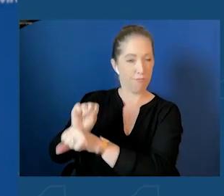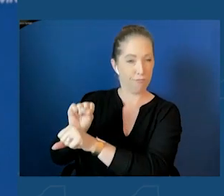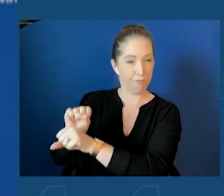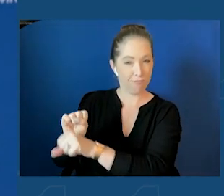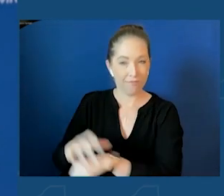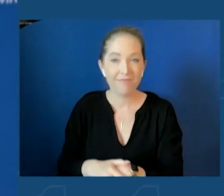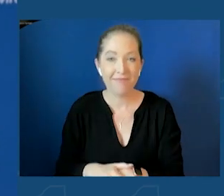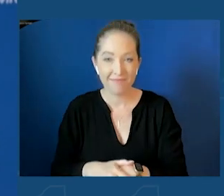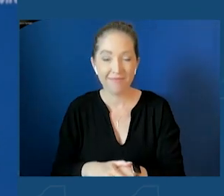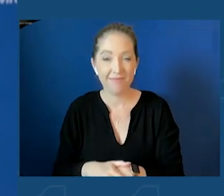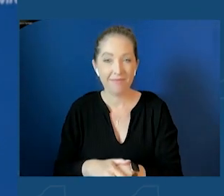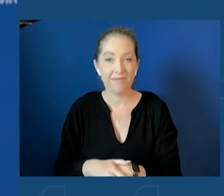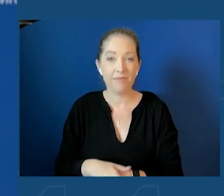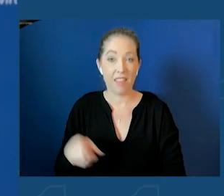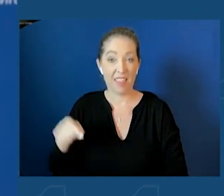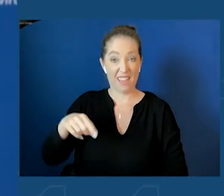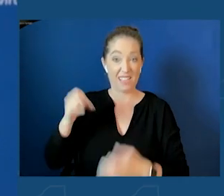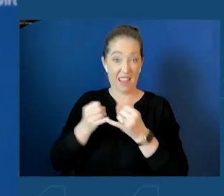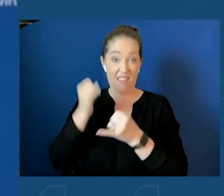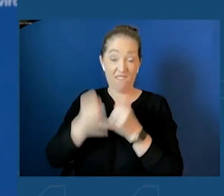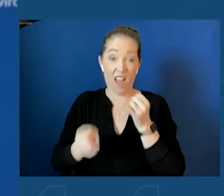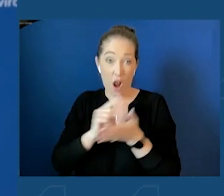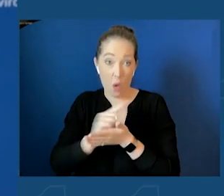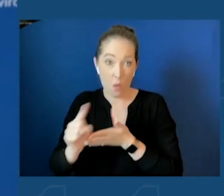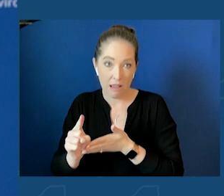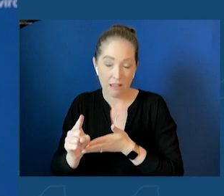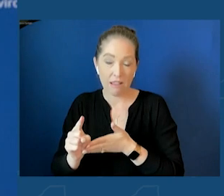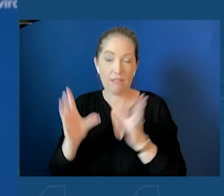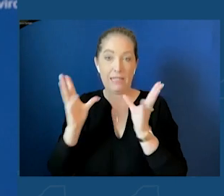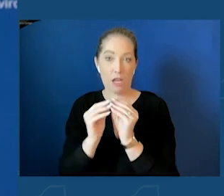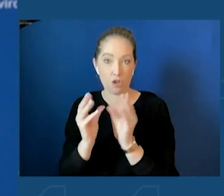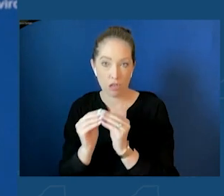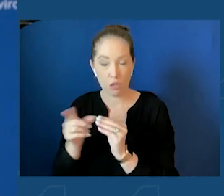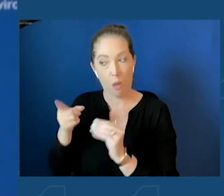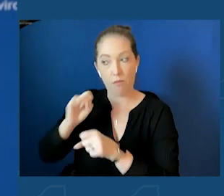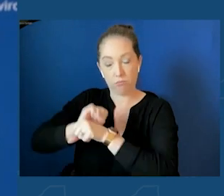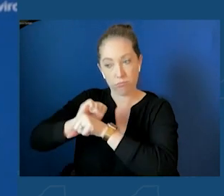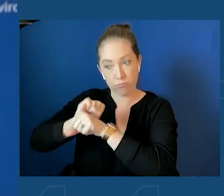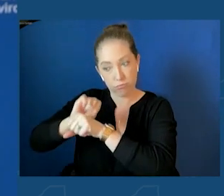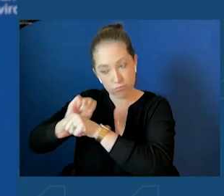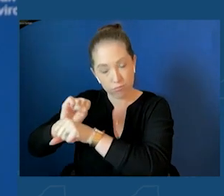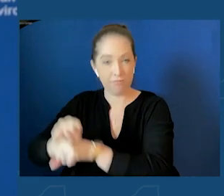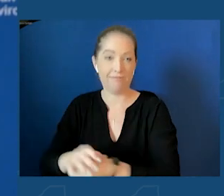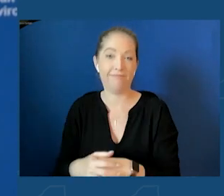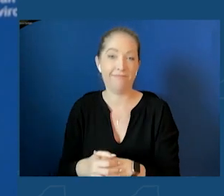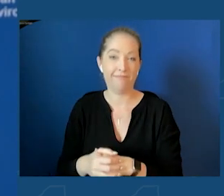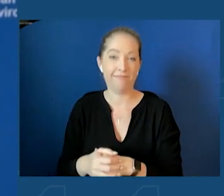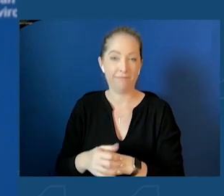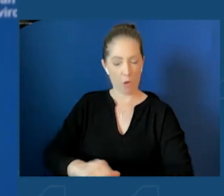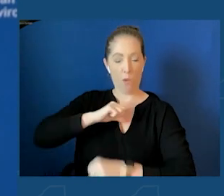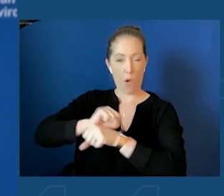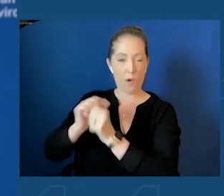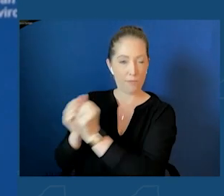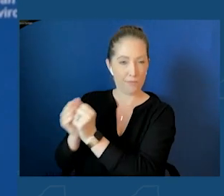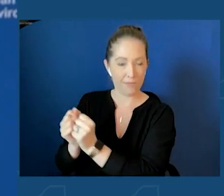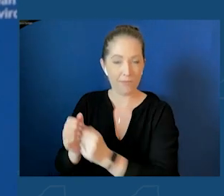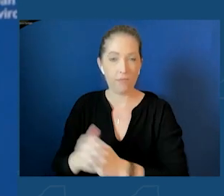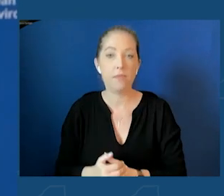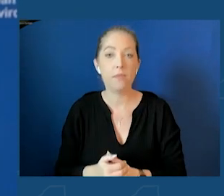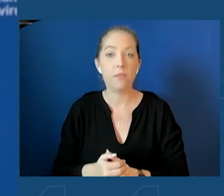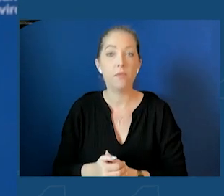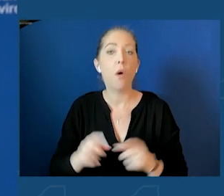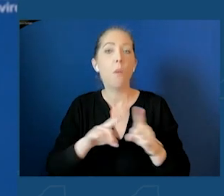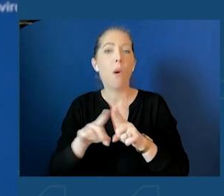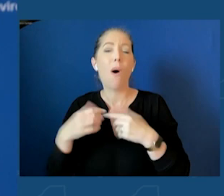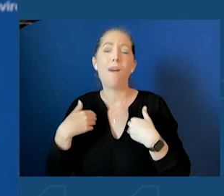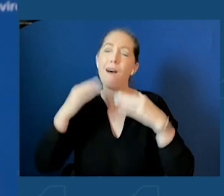this is also the final week of session, so they have a little bit of work to do, which is great, and we're proud to work with them. But I also have an amazing dream team